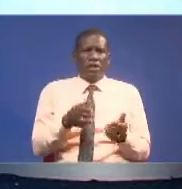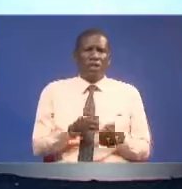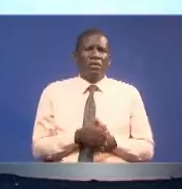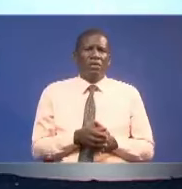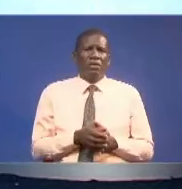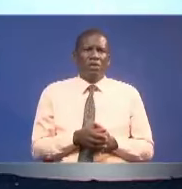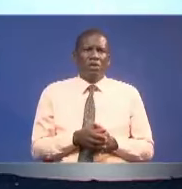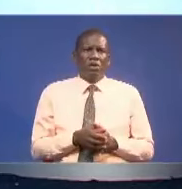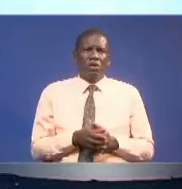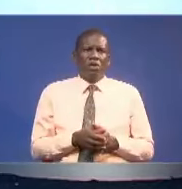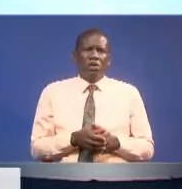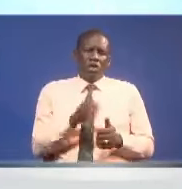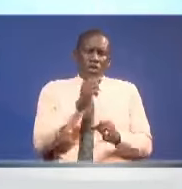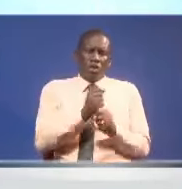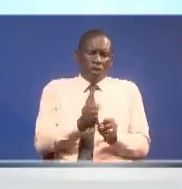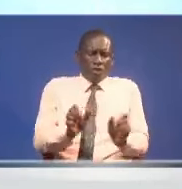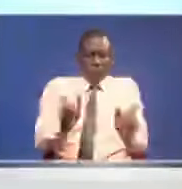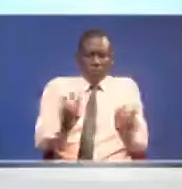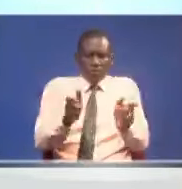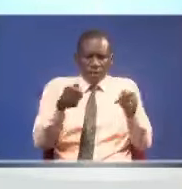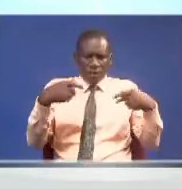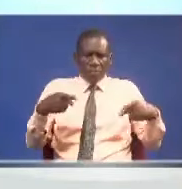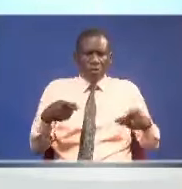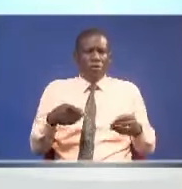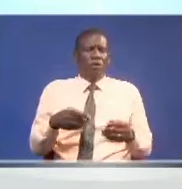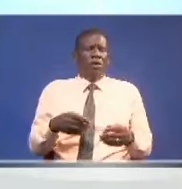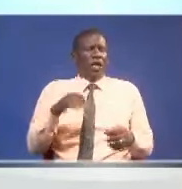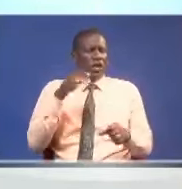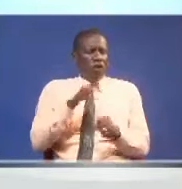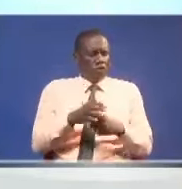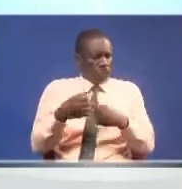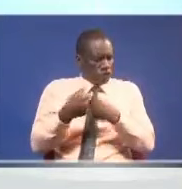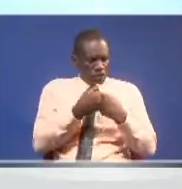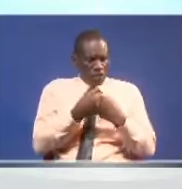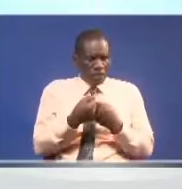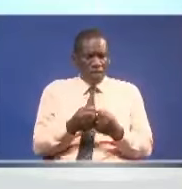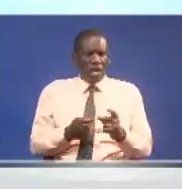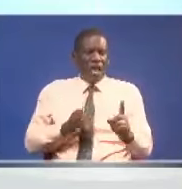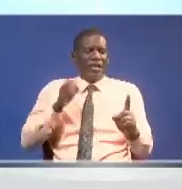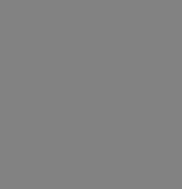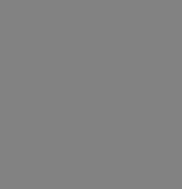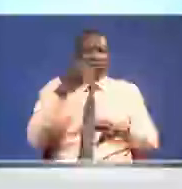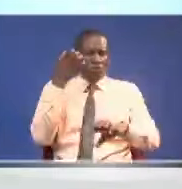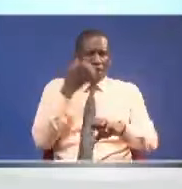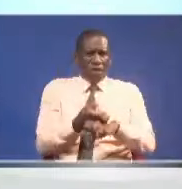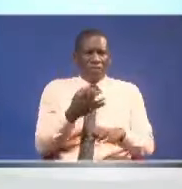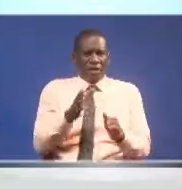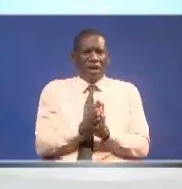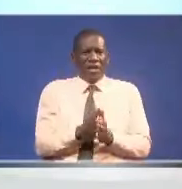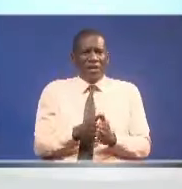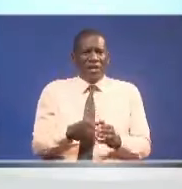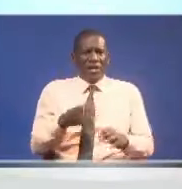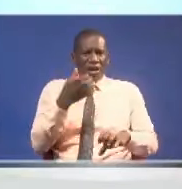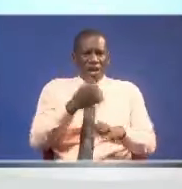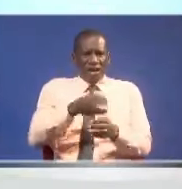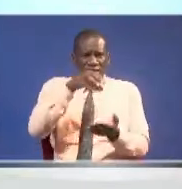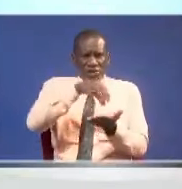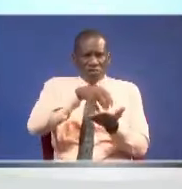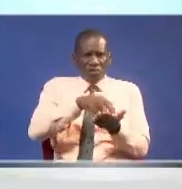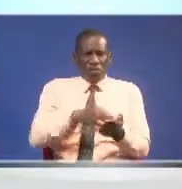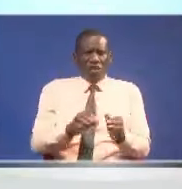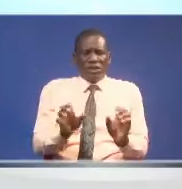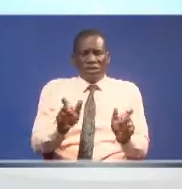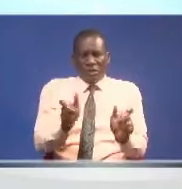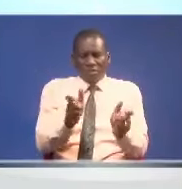work that journalists do has a lot of pressures and points of exposure to difficulty and distressful situation. Some media